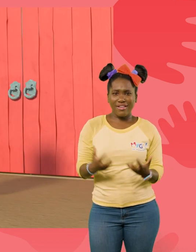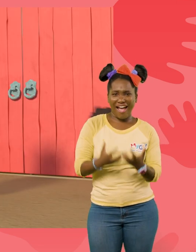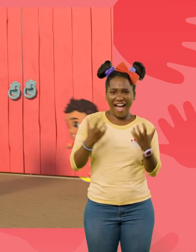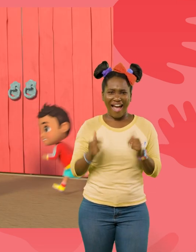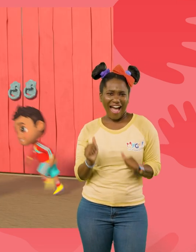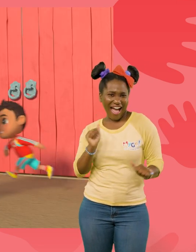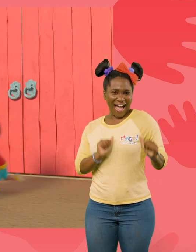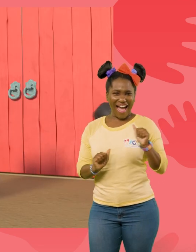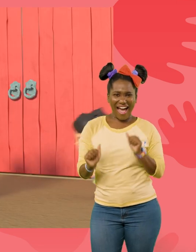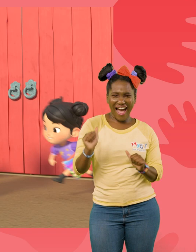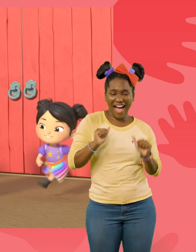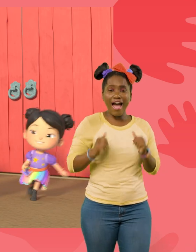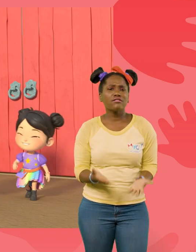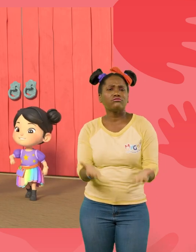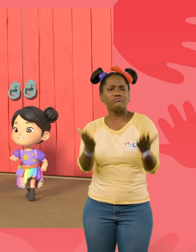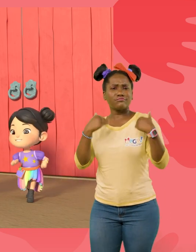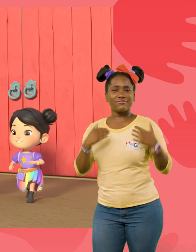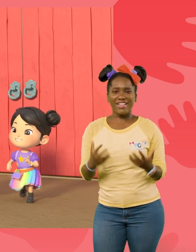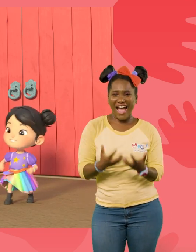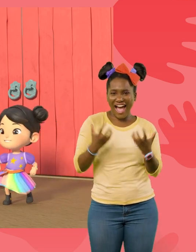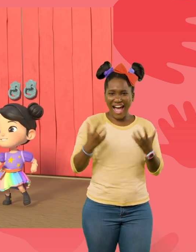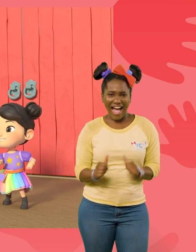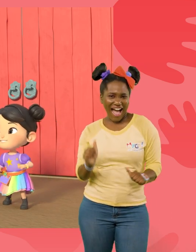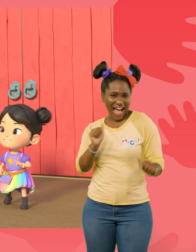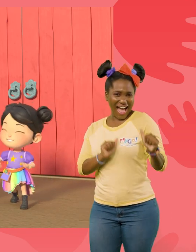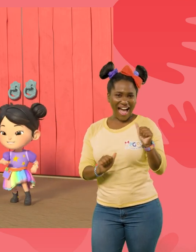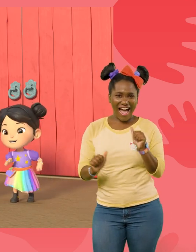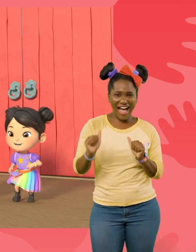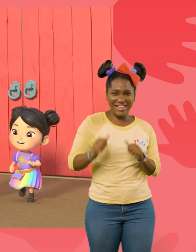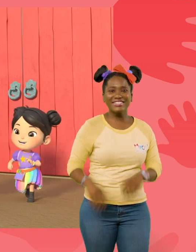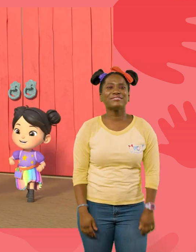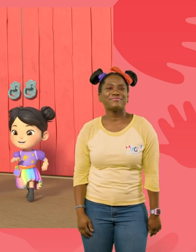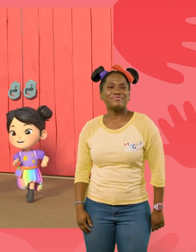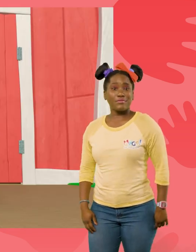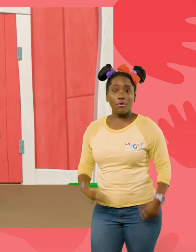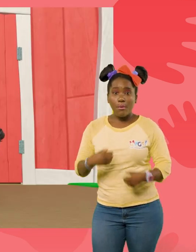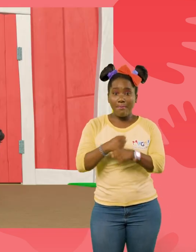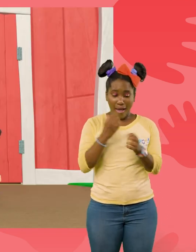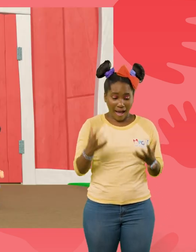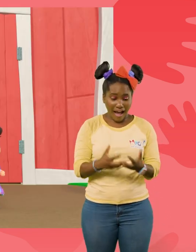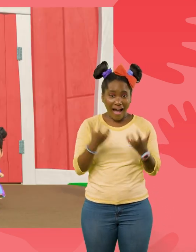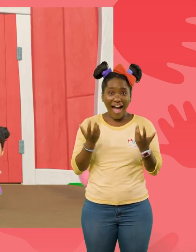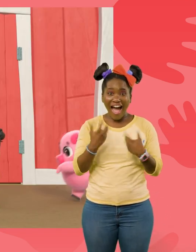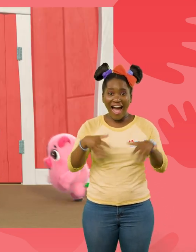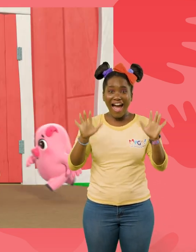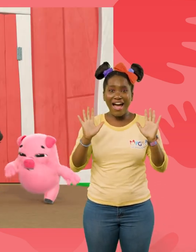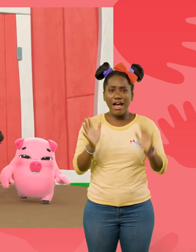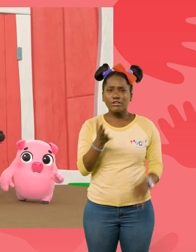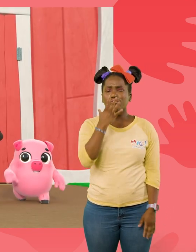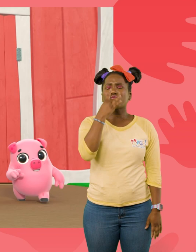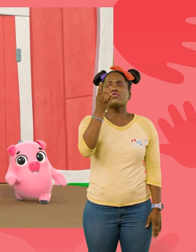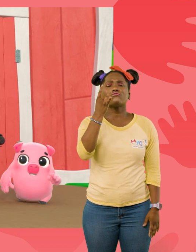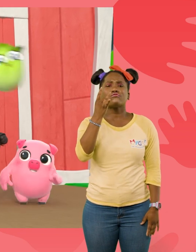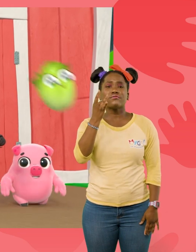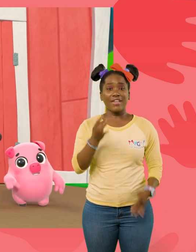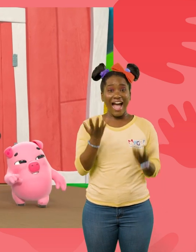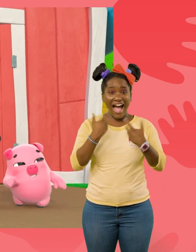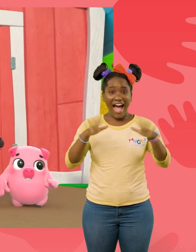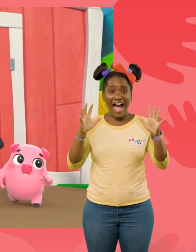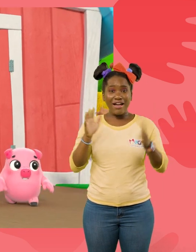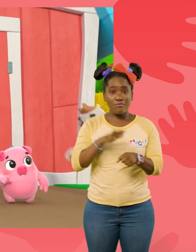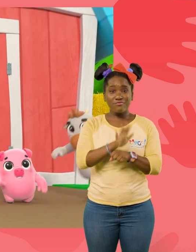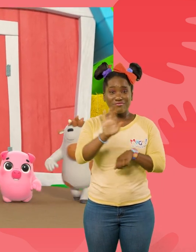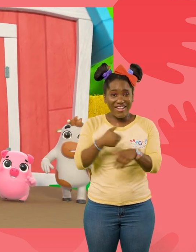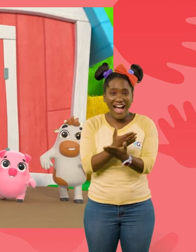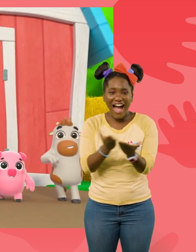Let's do the salad salsa. Let's do the salad salsa. We made a salad, it's tasty. We